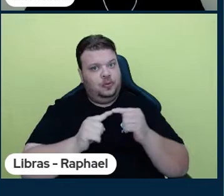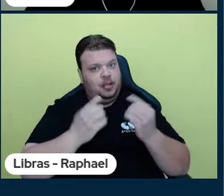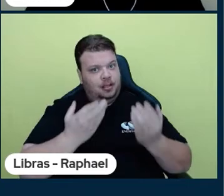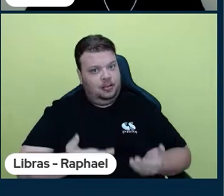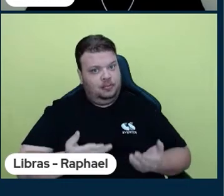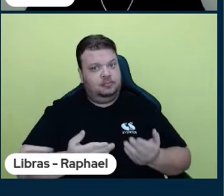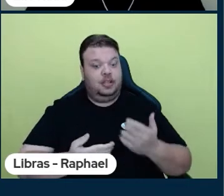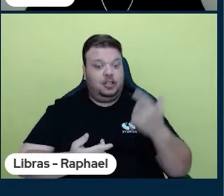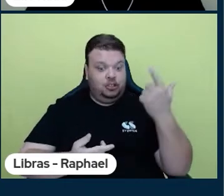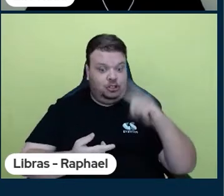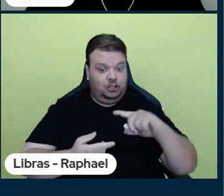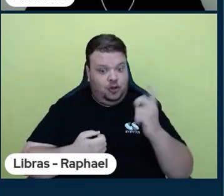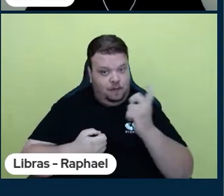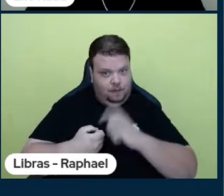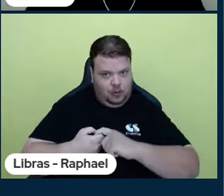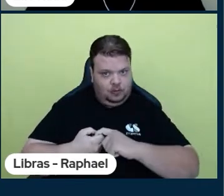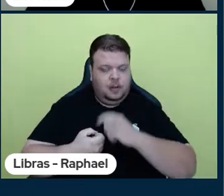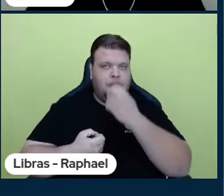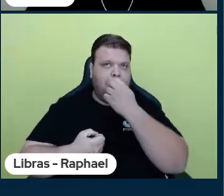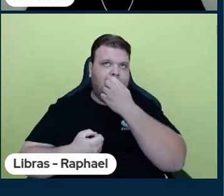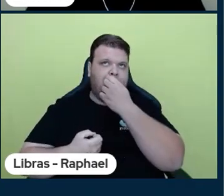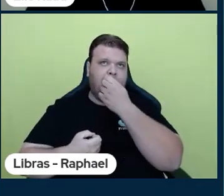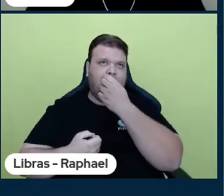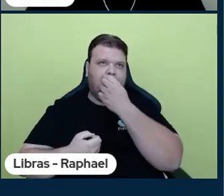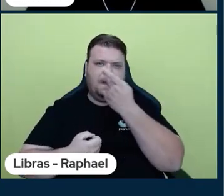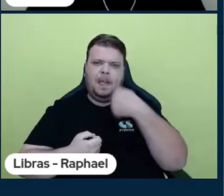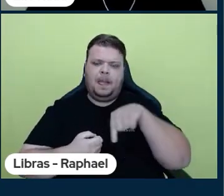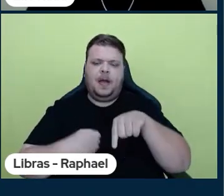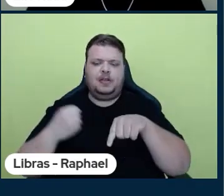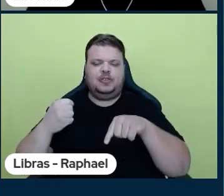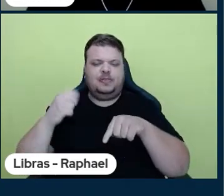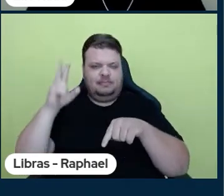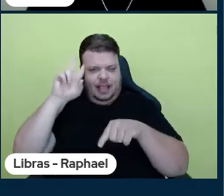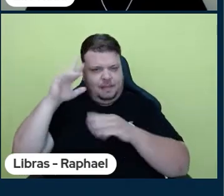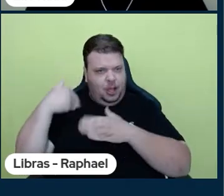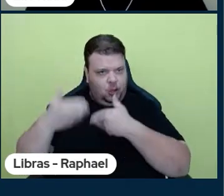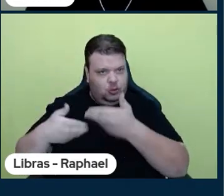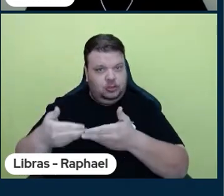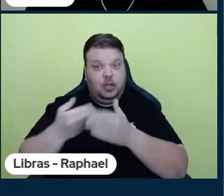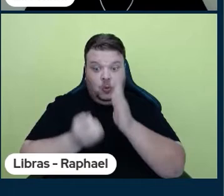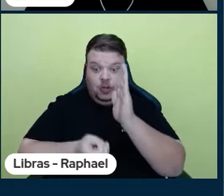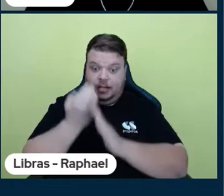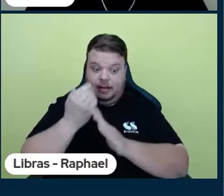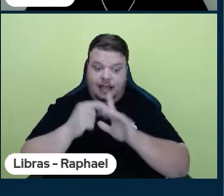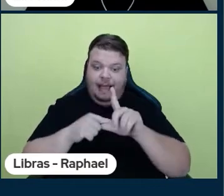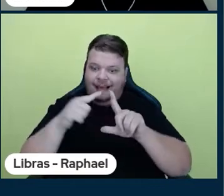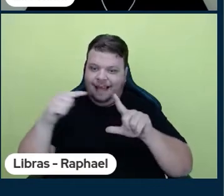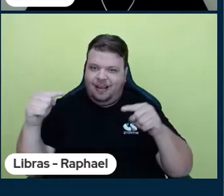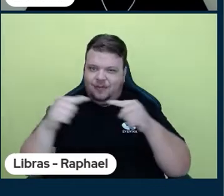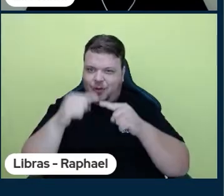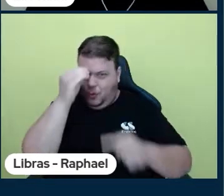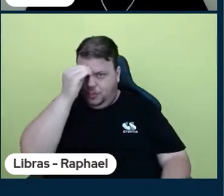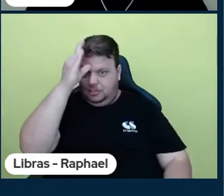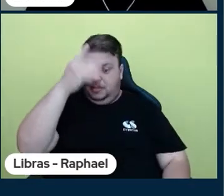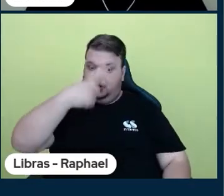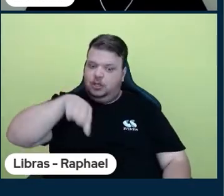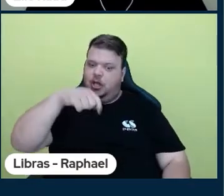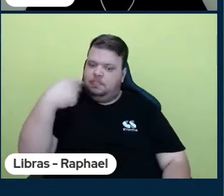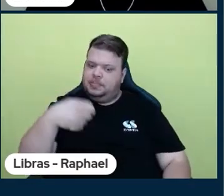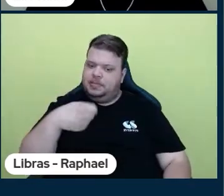relations that we saw, like in the case of artificial intelligence as an entity. We need to earn a knowledge panel.